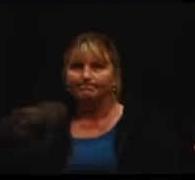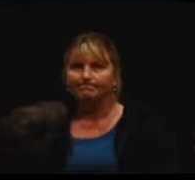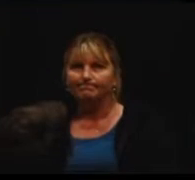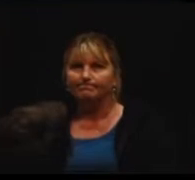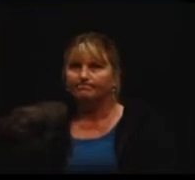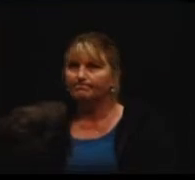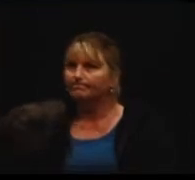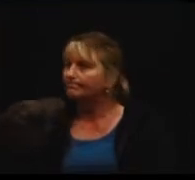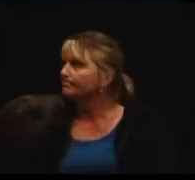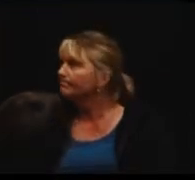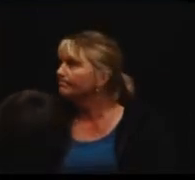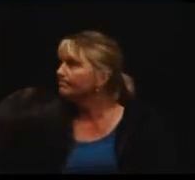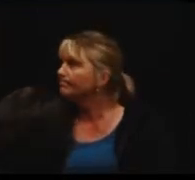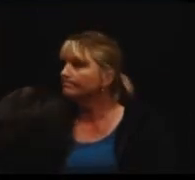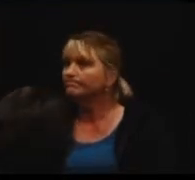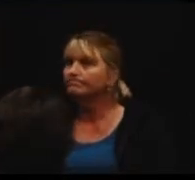I will start just pulling people.